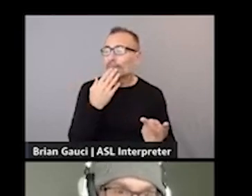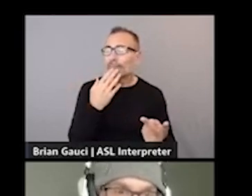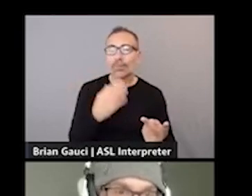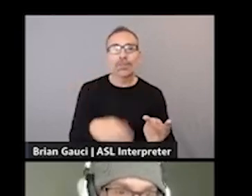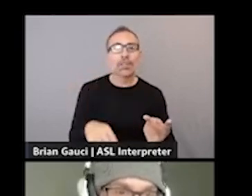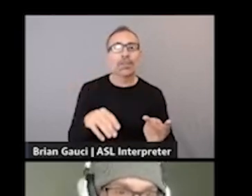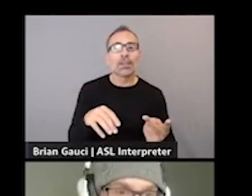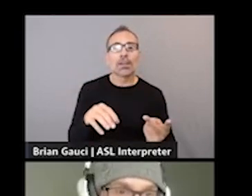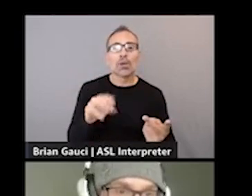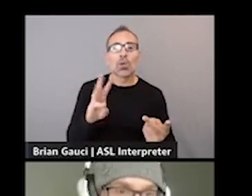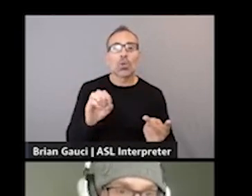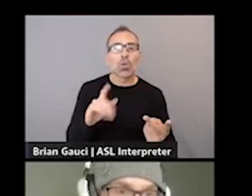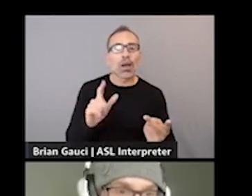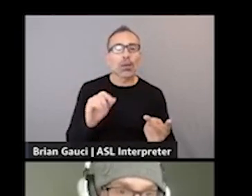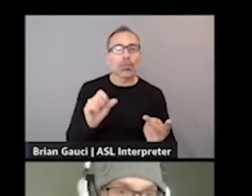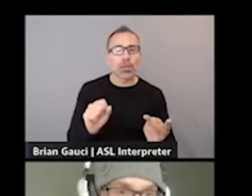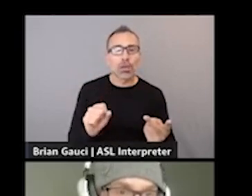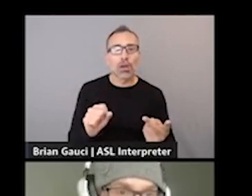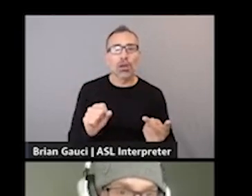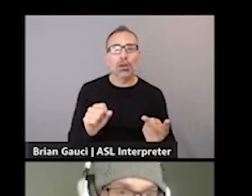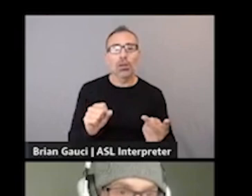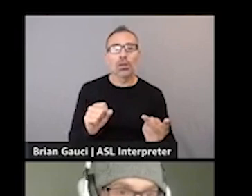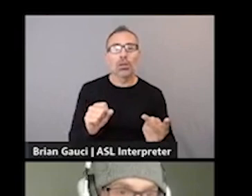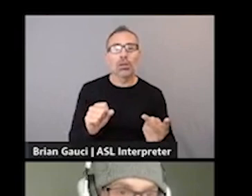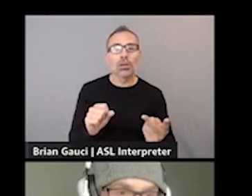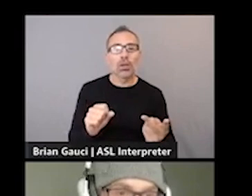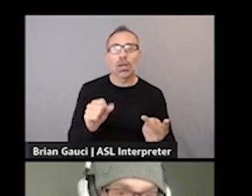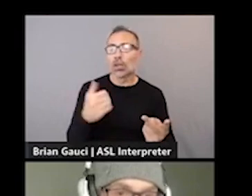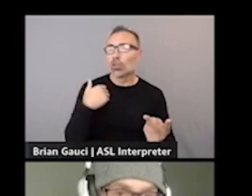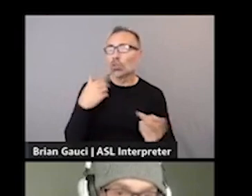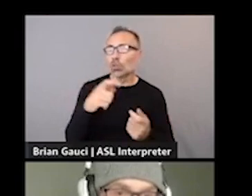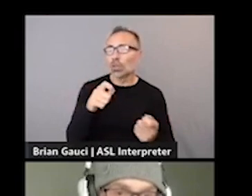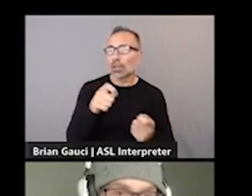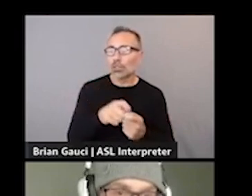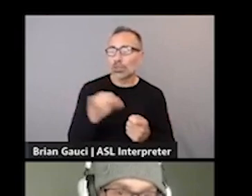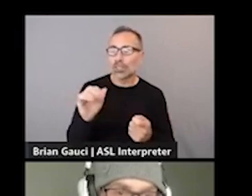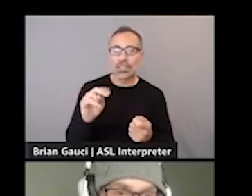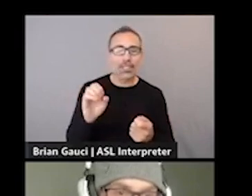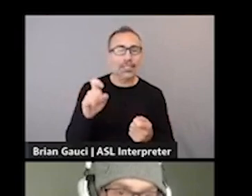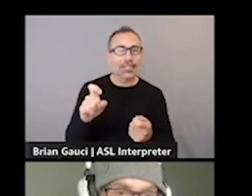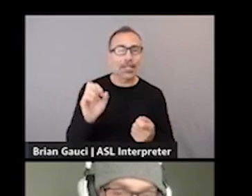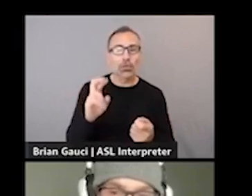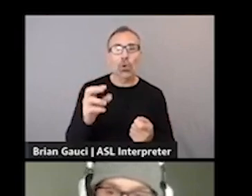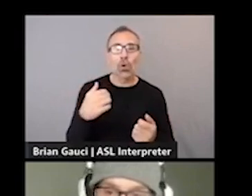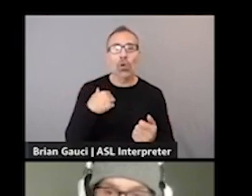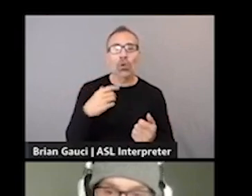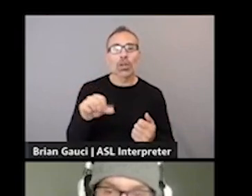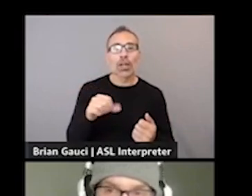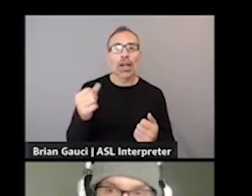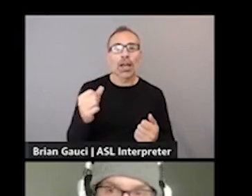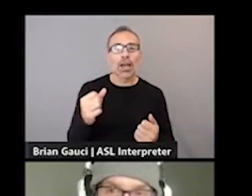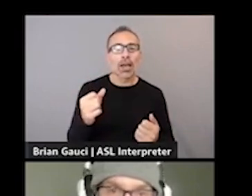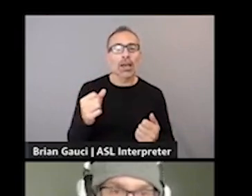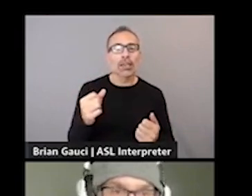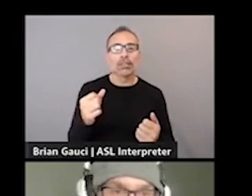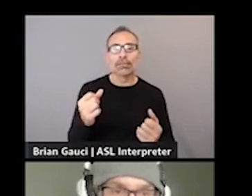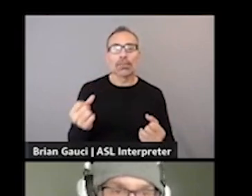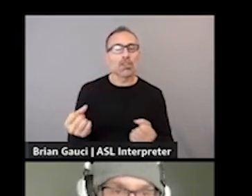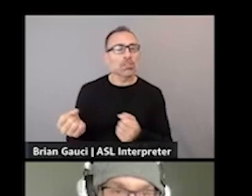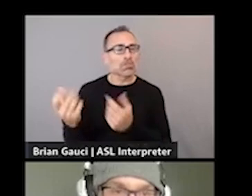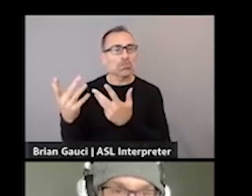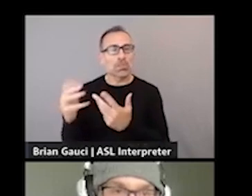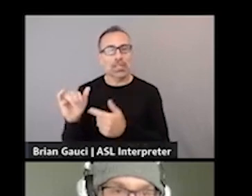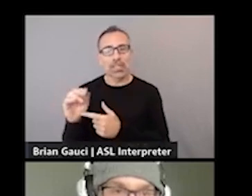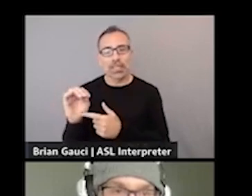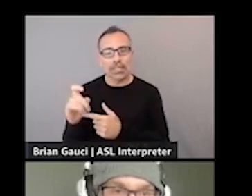weblogs, and you can have the specific index, or you can have a wildcard pattern for that one. You can have as many index, you can have like